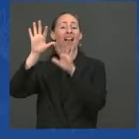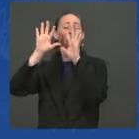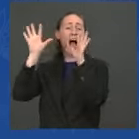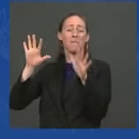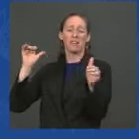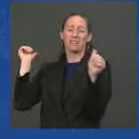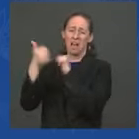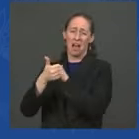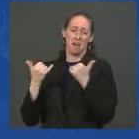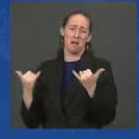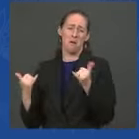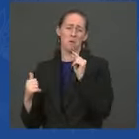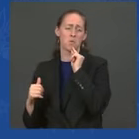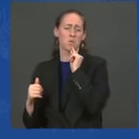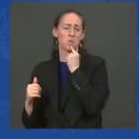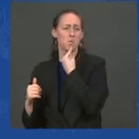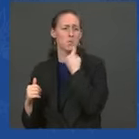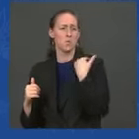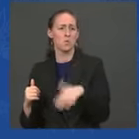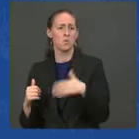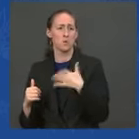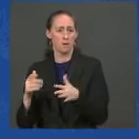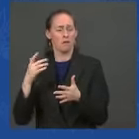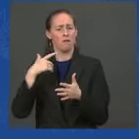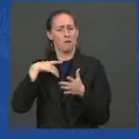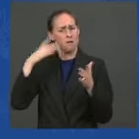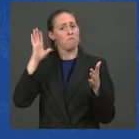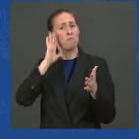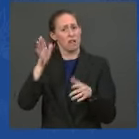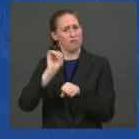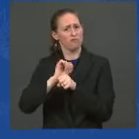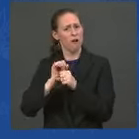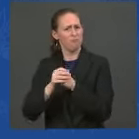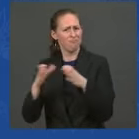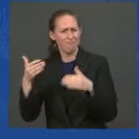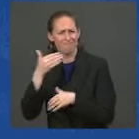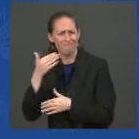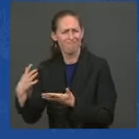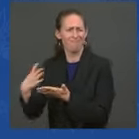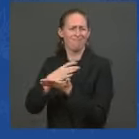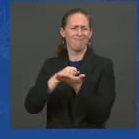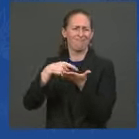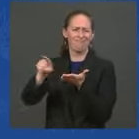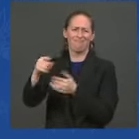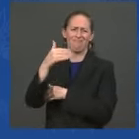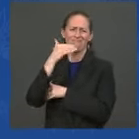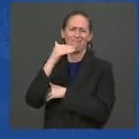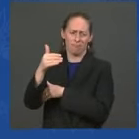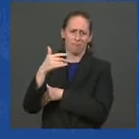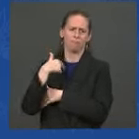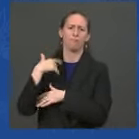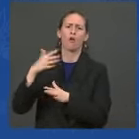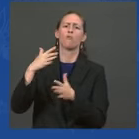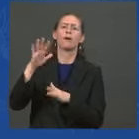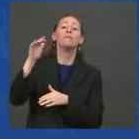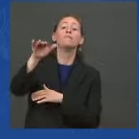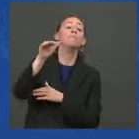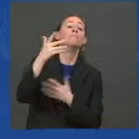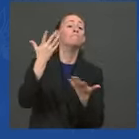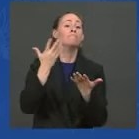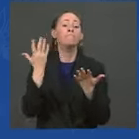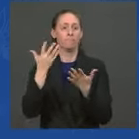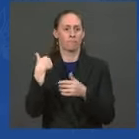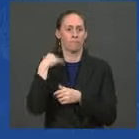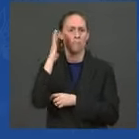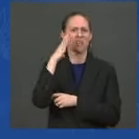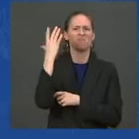good-paying jobs. I've had a couple conferences already held. I'm going to COP26 in Scotland shortly. And